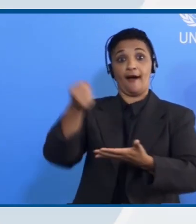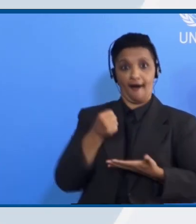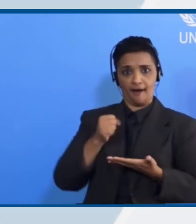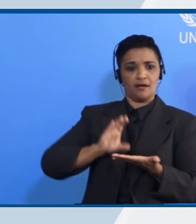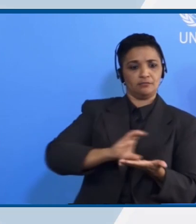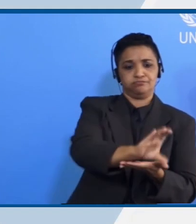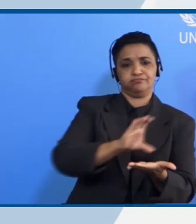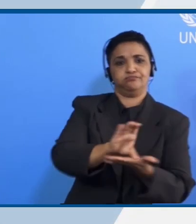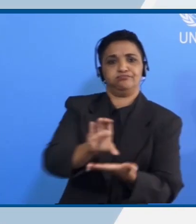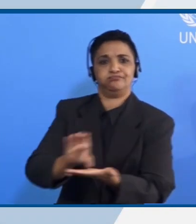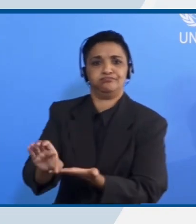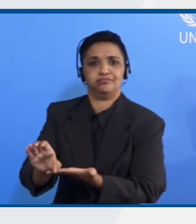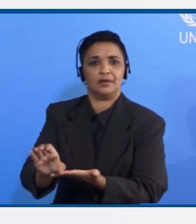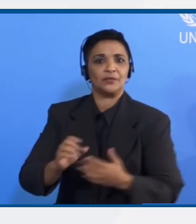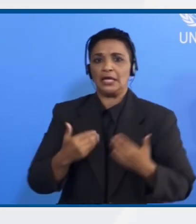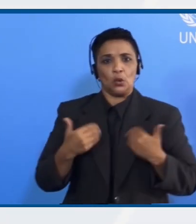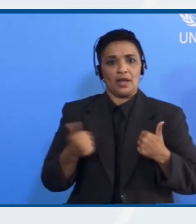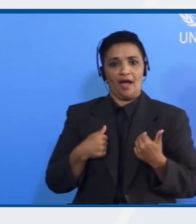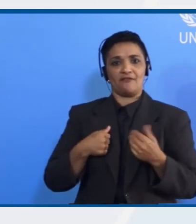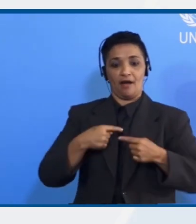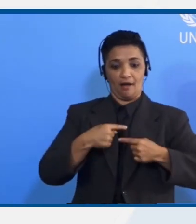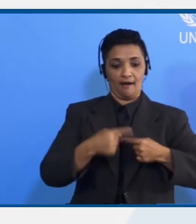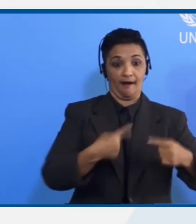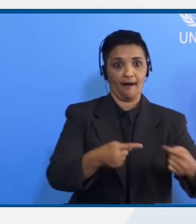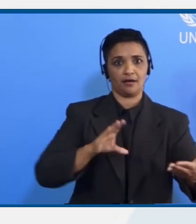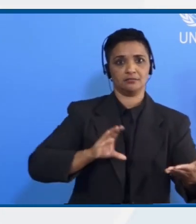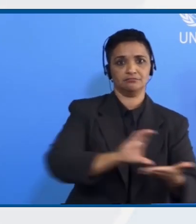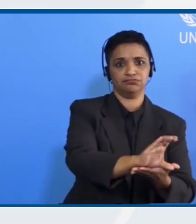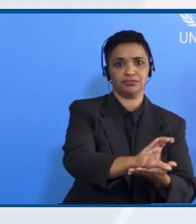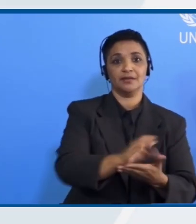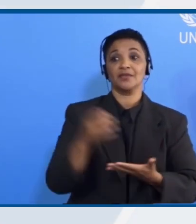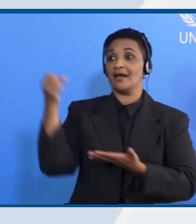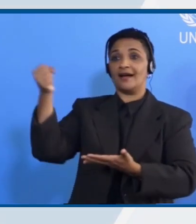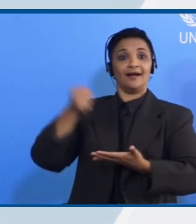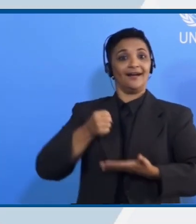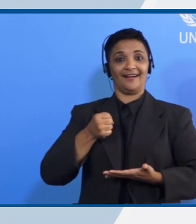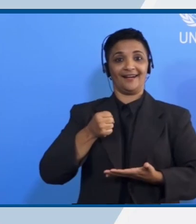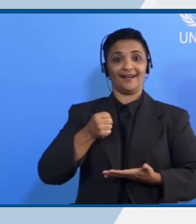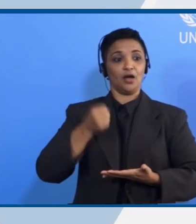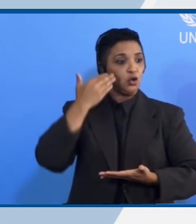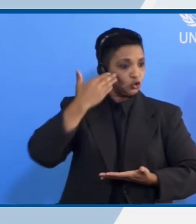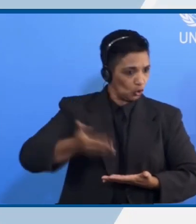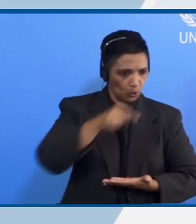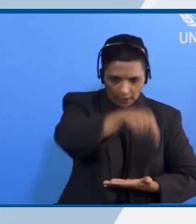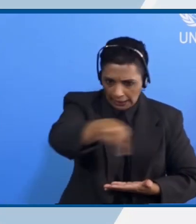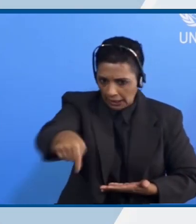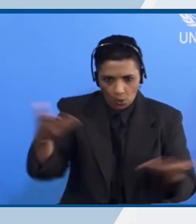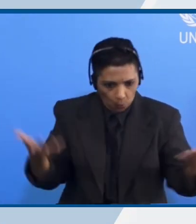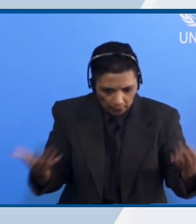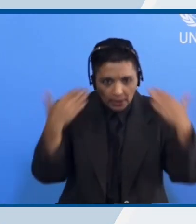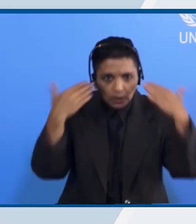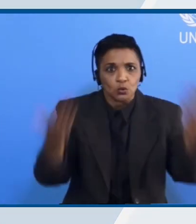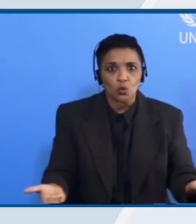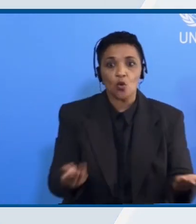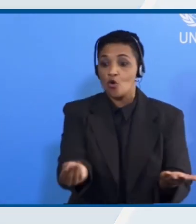pipelines. Again, pipelines. We don't have pipelines, they say. We have all these funds. We don't know where to send it to because none of the proposals